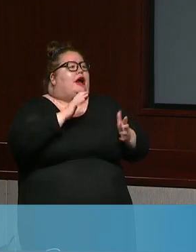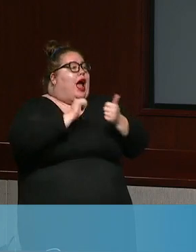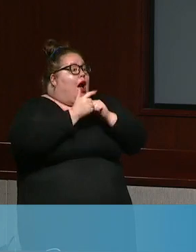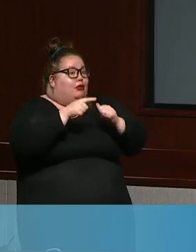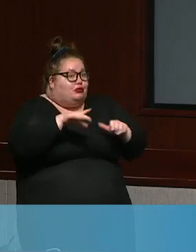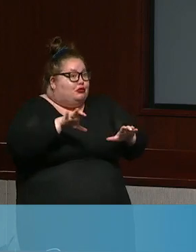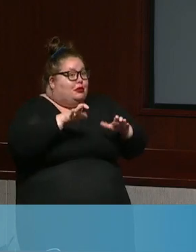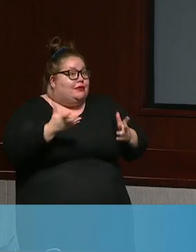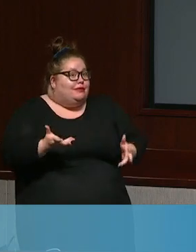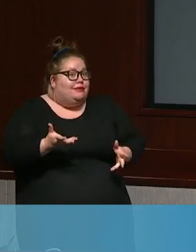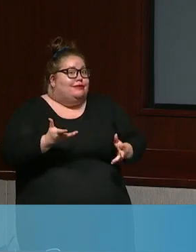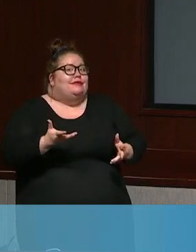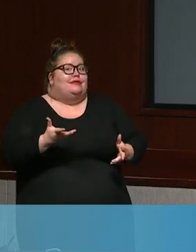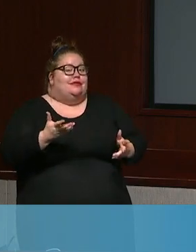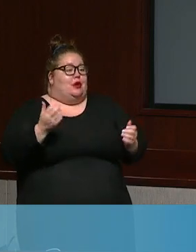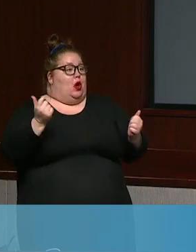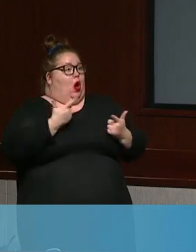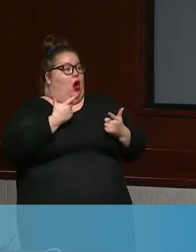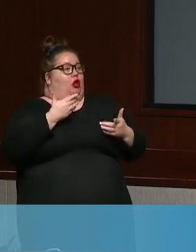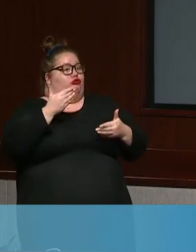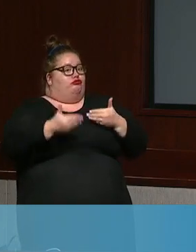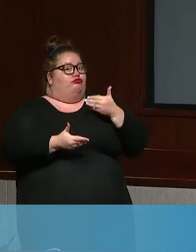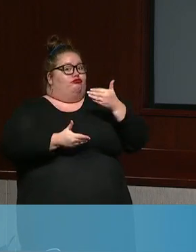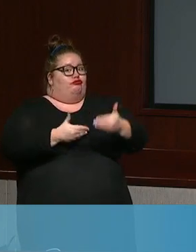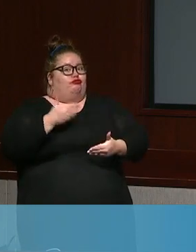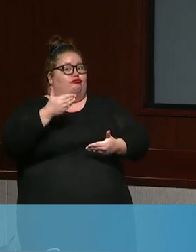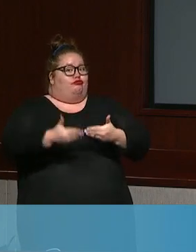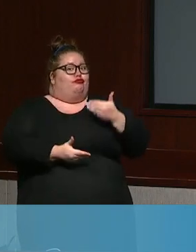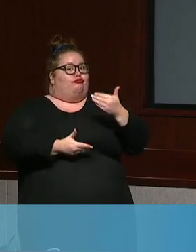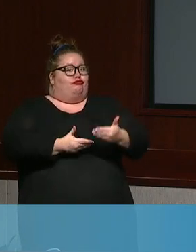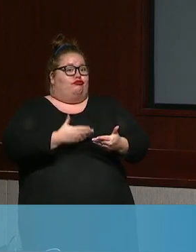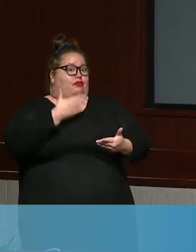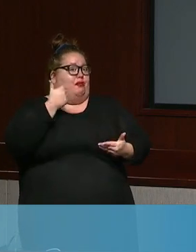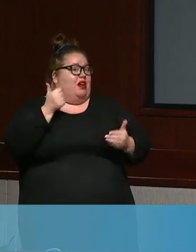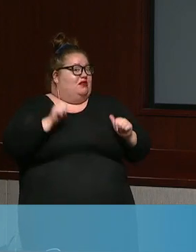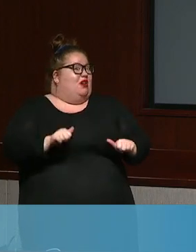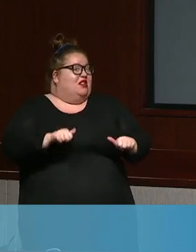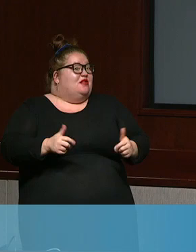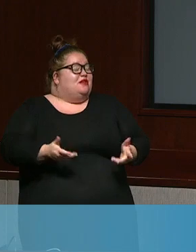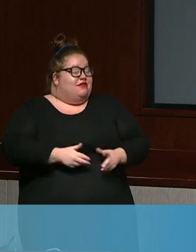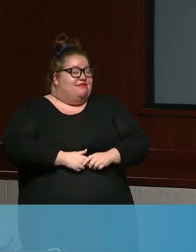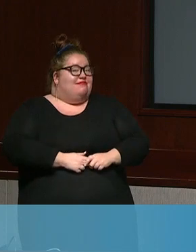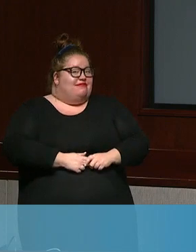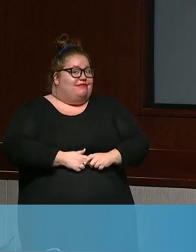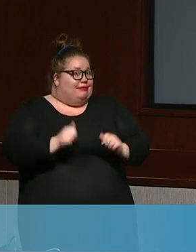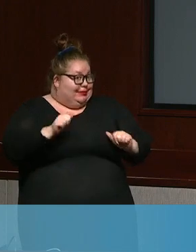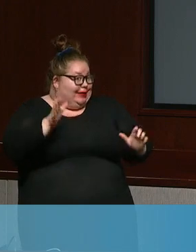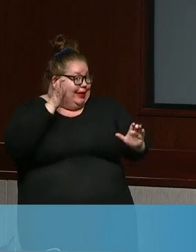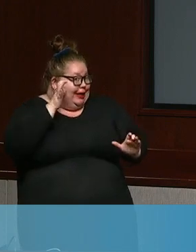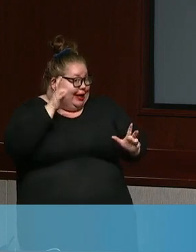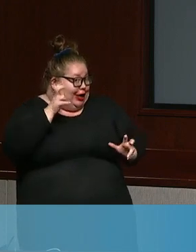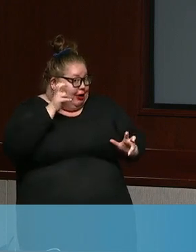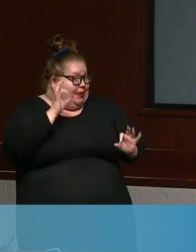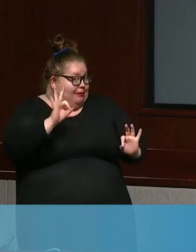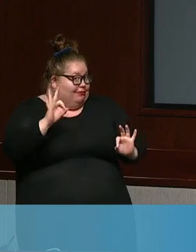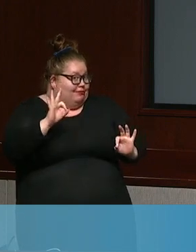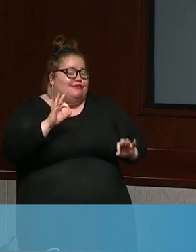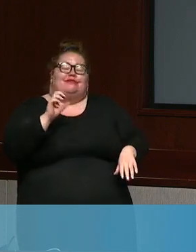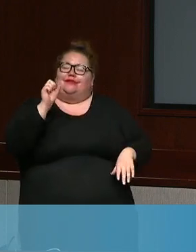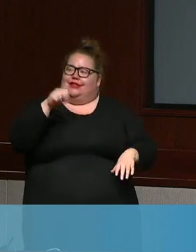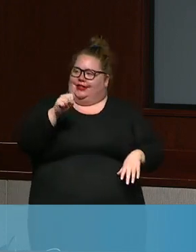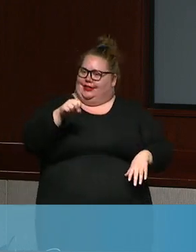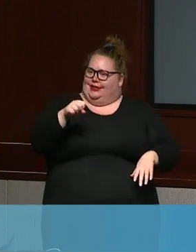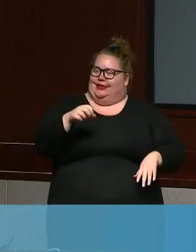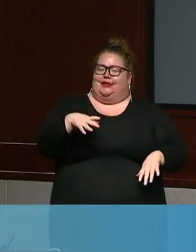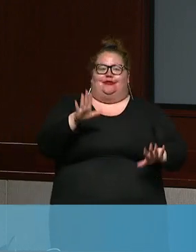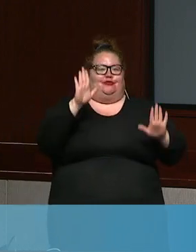I'm assuming that we're all moving along as well as we can. Can you hear me okay? We can.